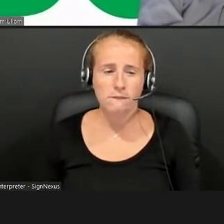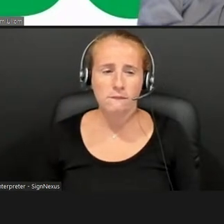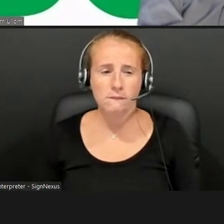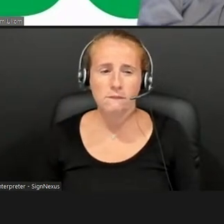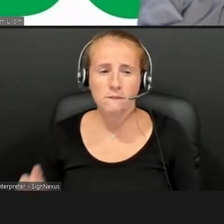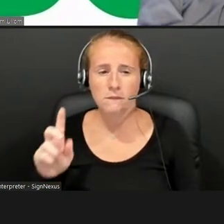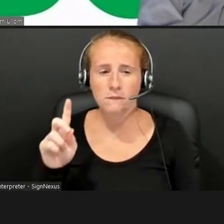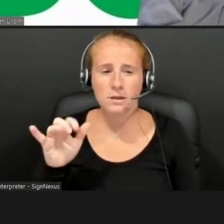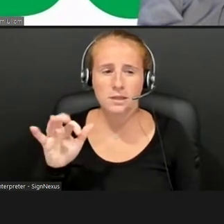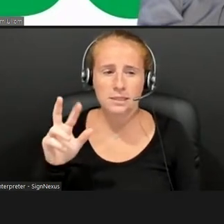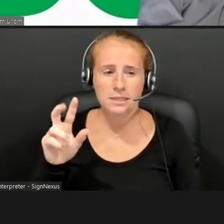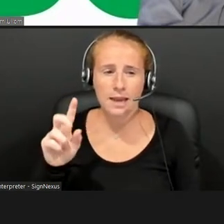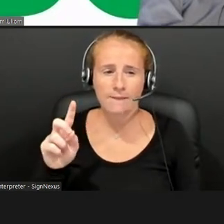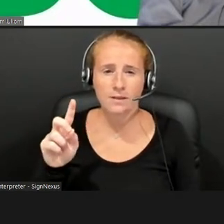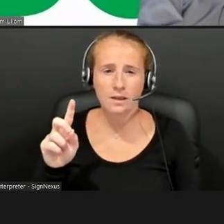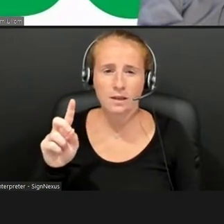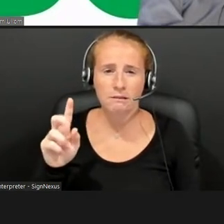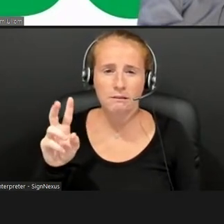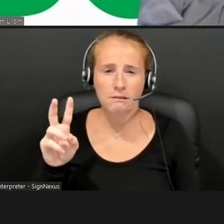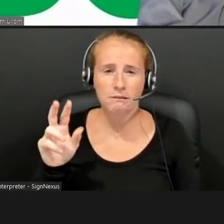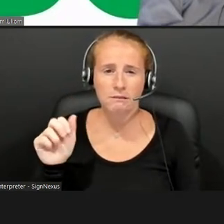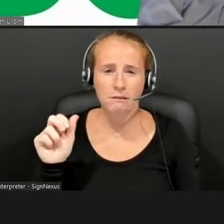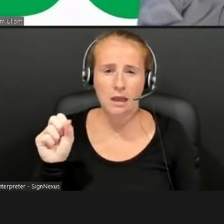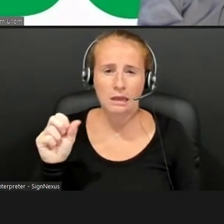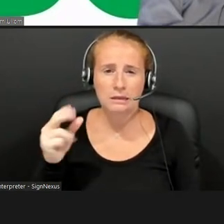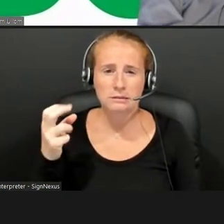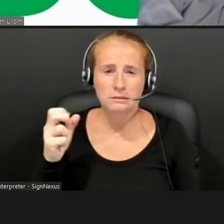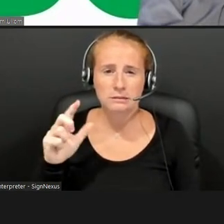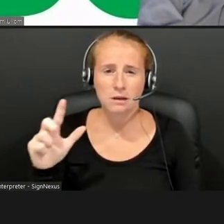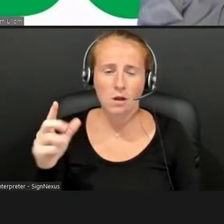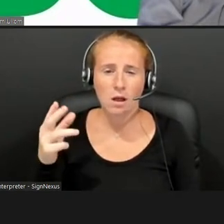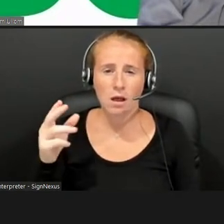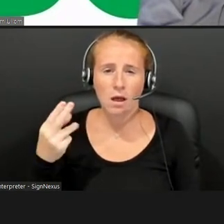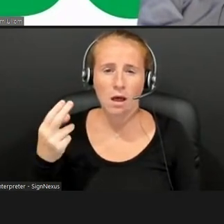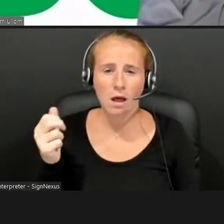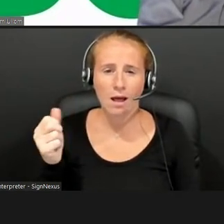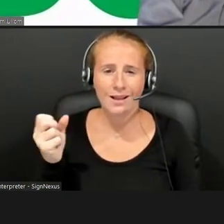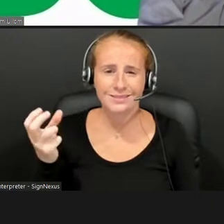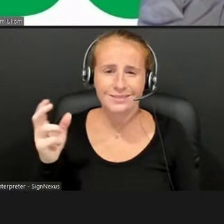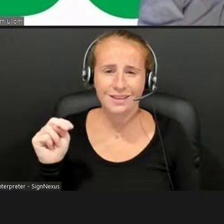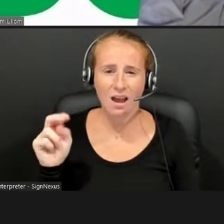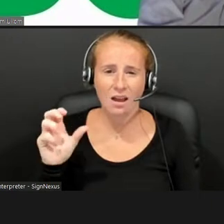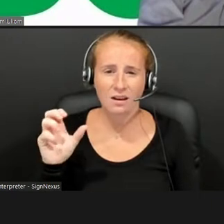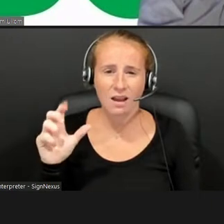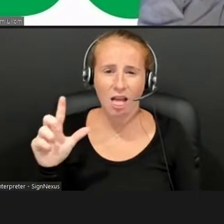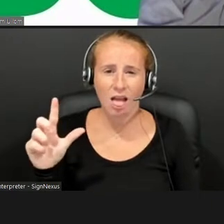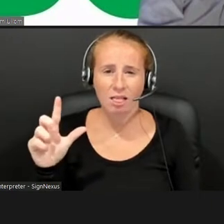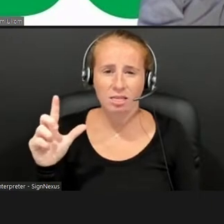David gaze Halls Hassan El helwa